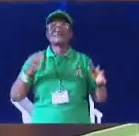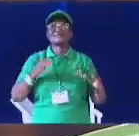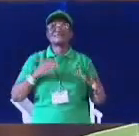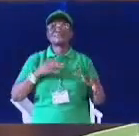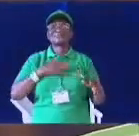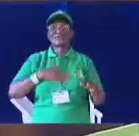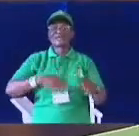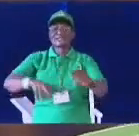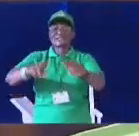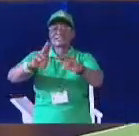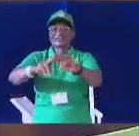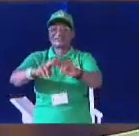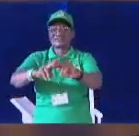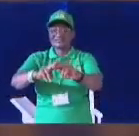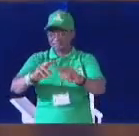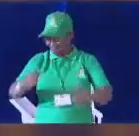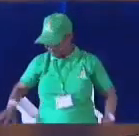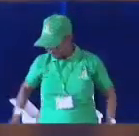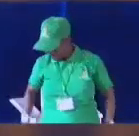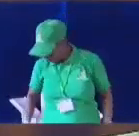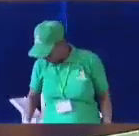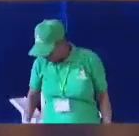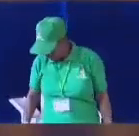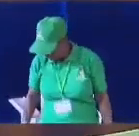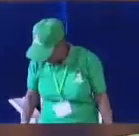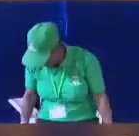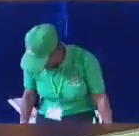You can please be seated.